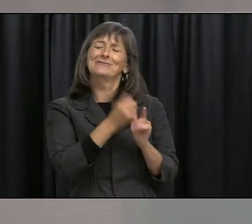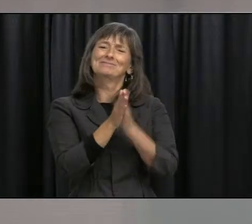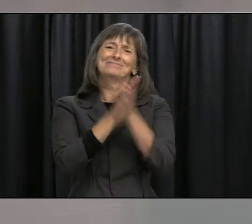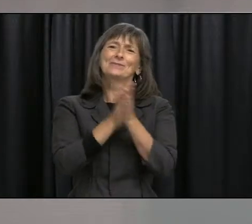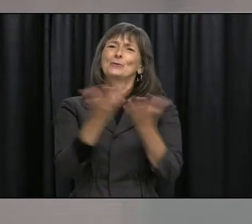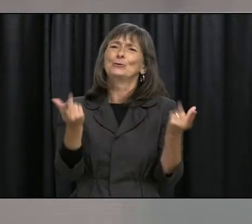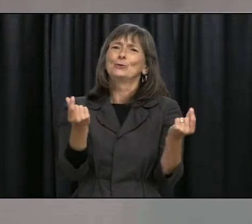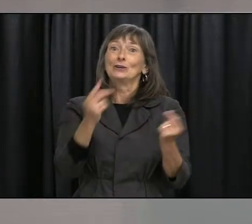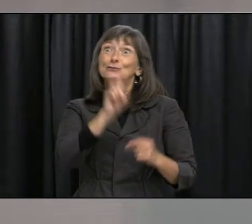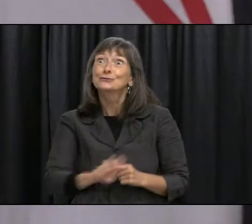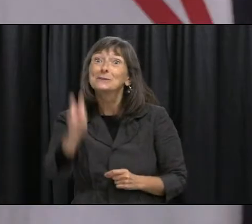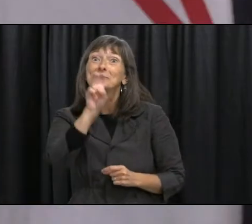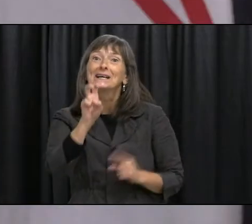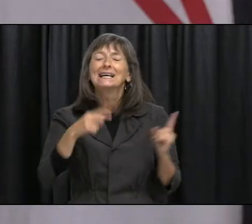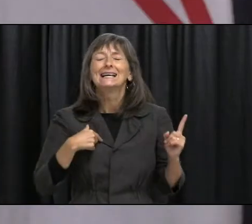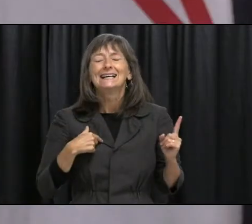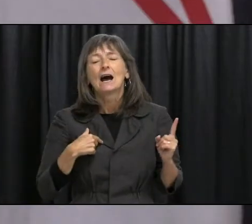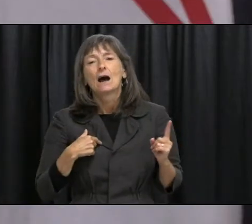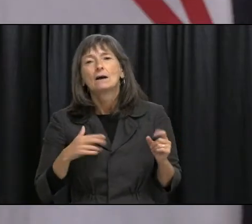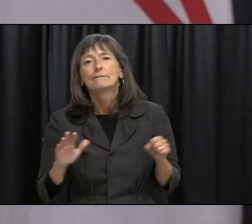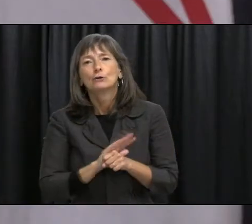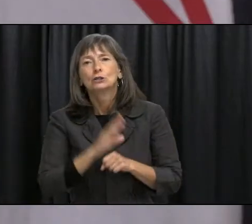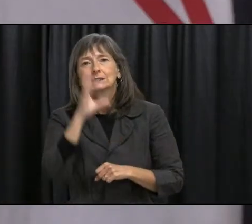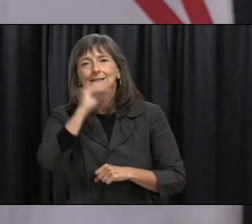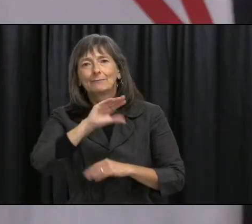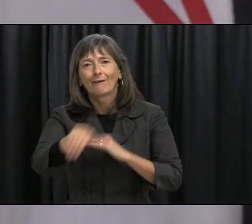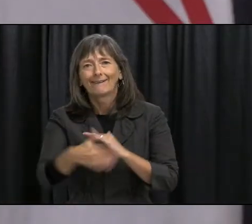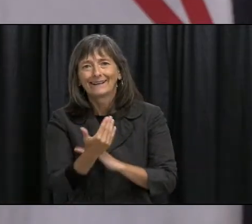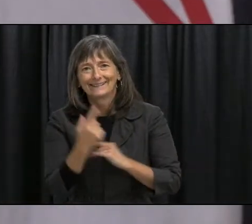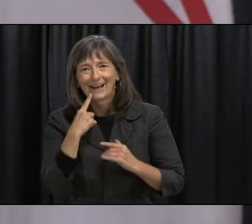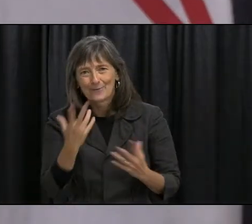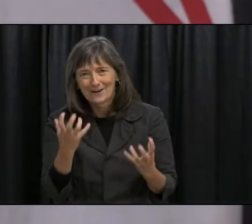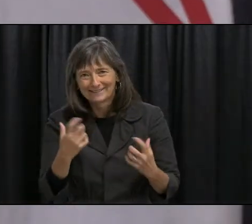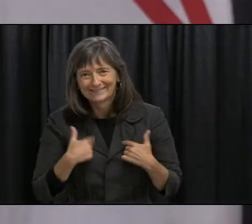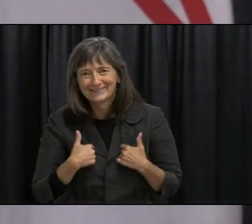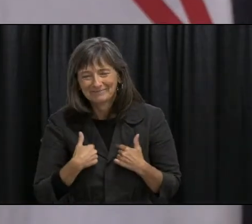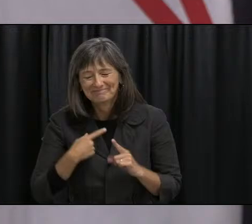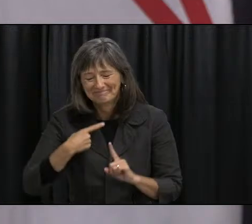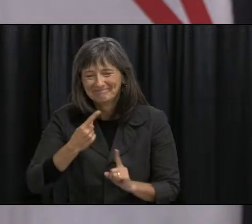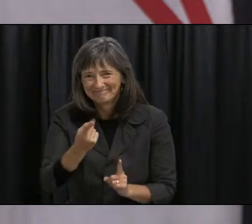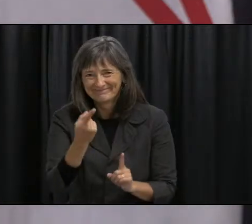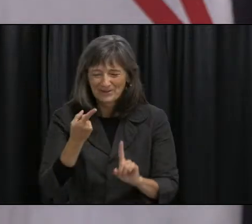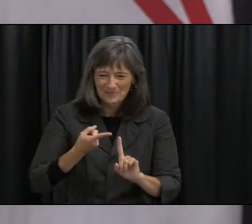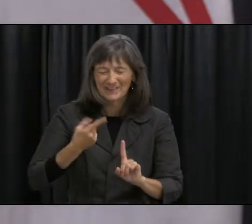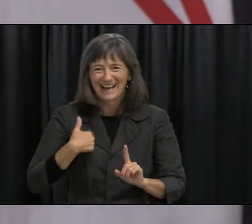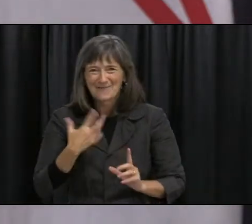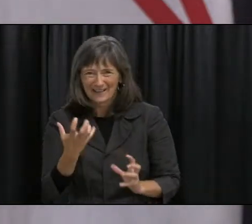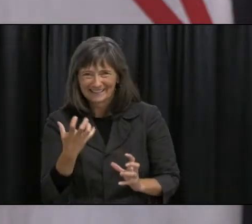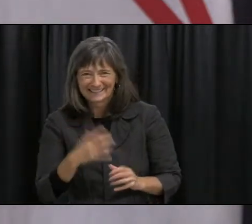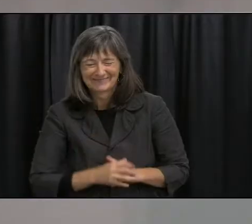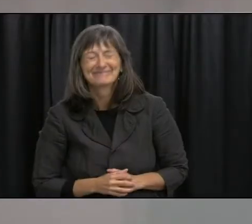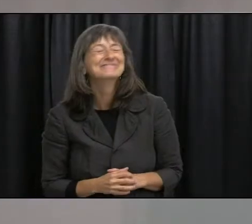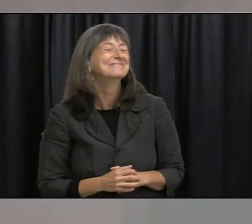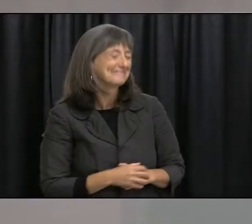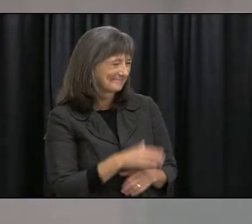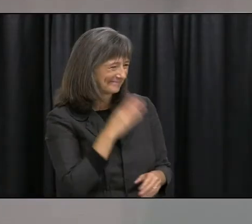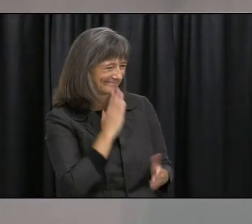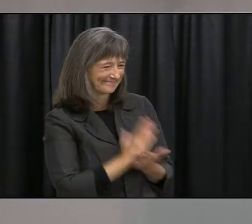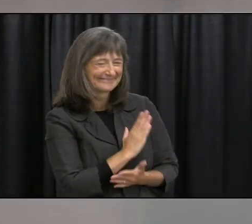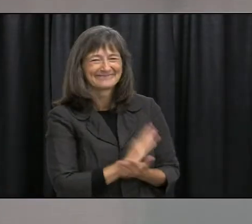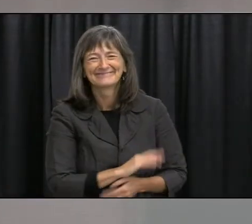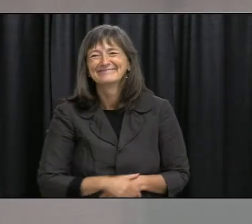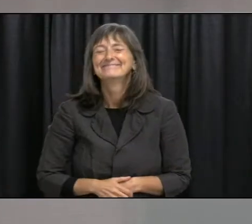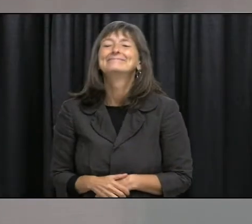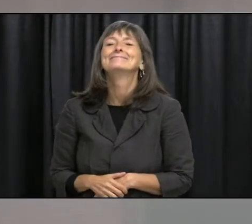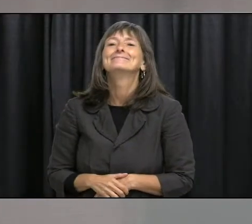looking forward to getting a full night's sleep. Fair enough. Thank you. Next, we'll hear from